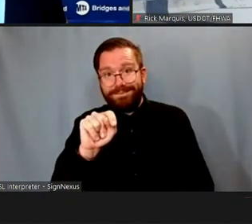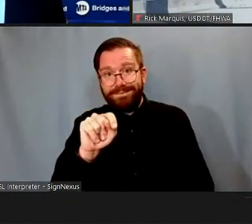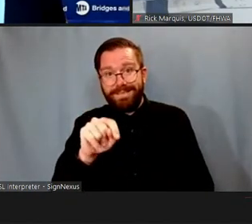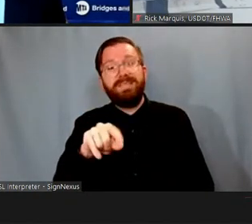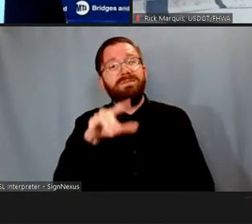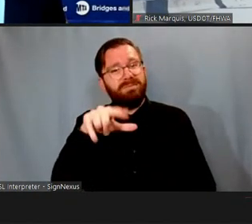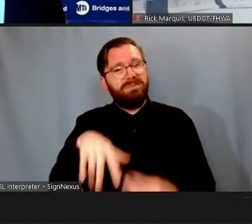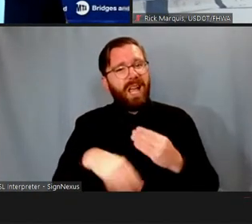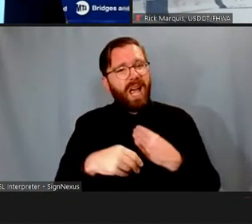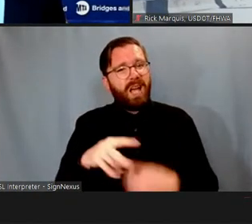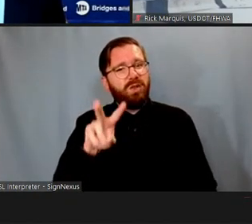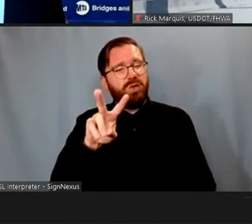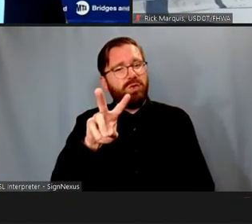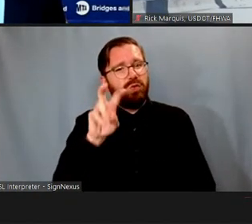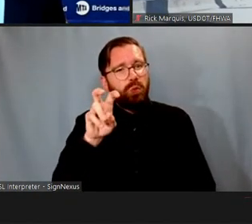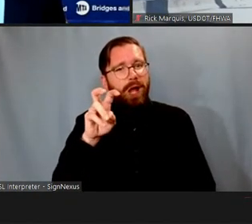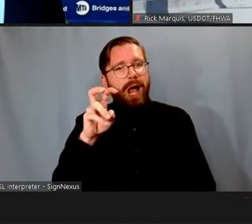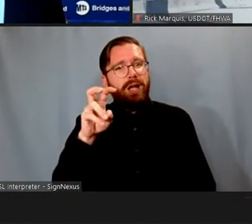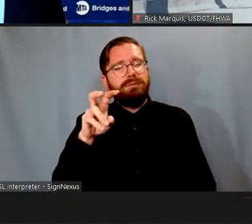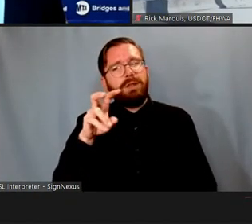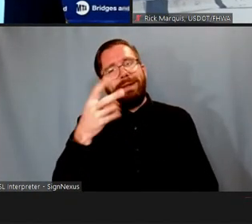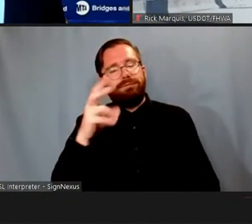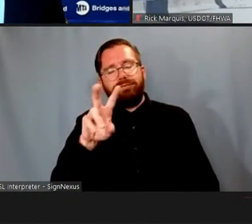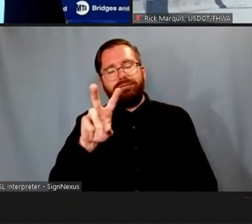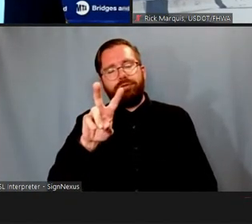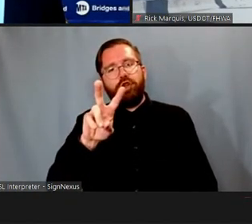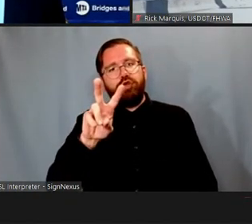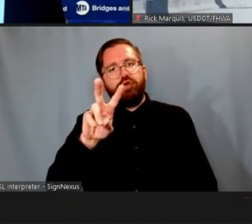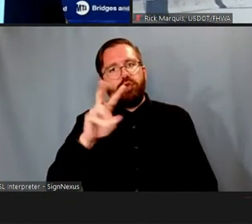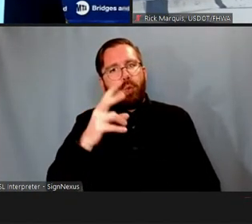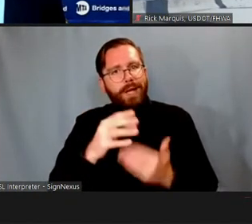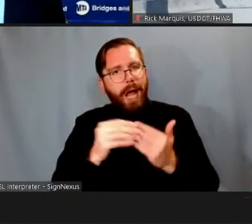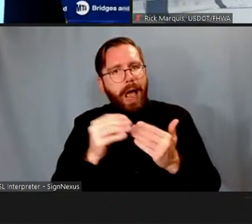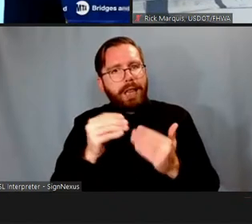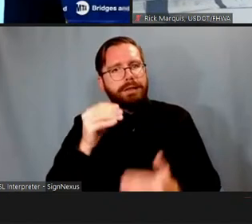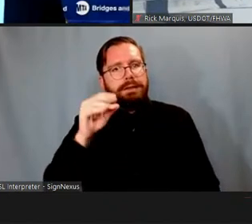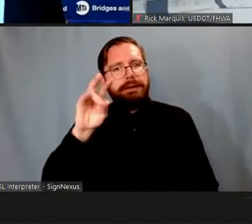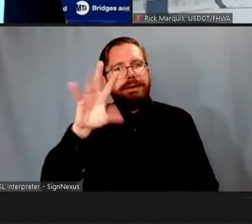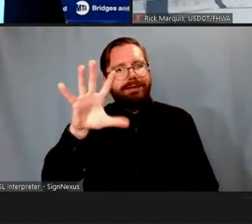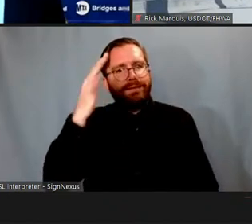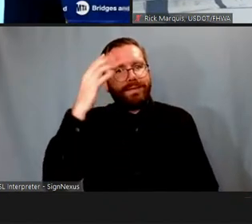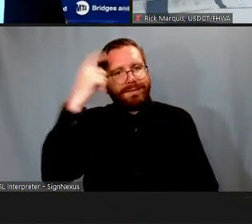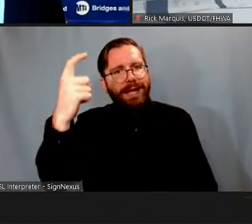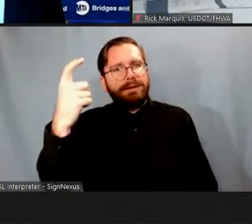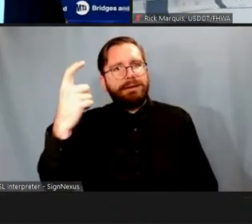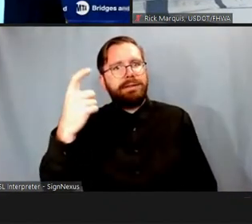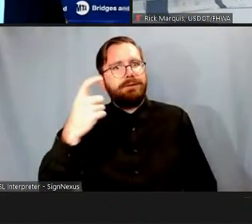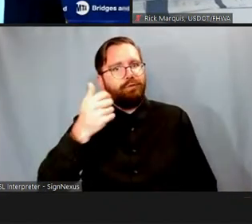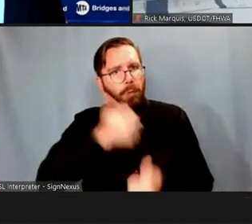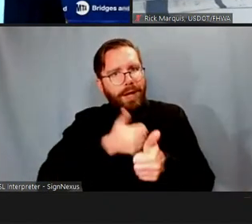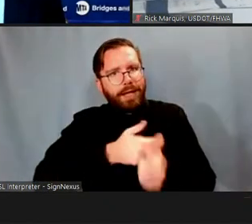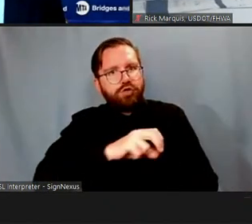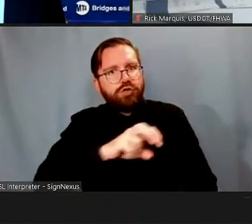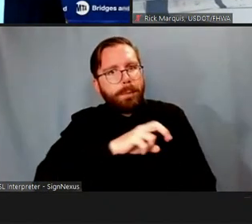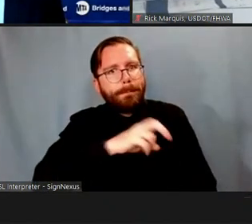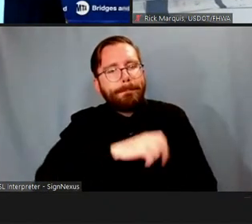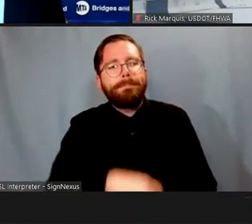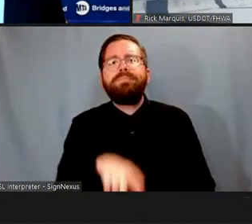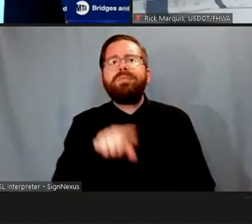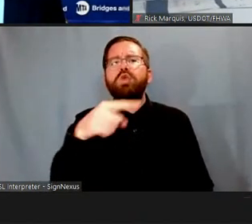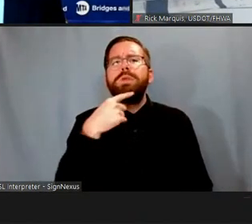cents your own report says that the companies would be all right but it's the